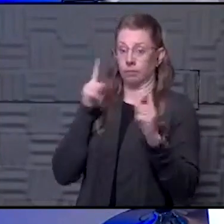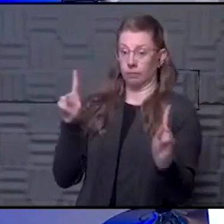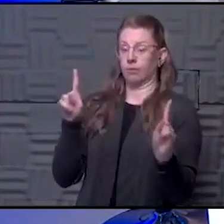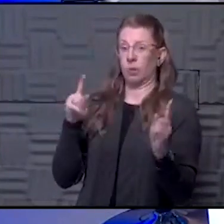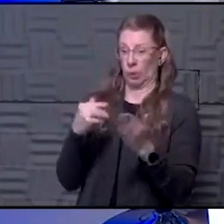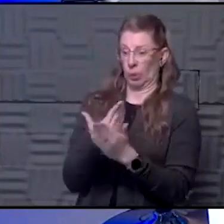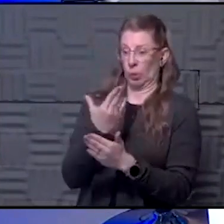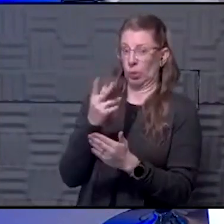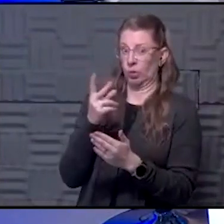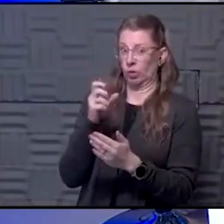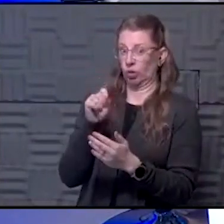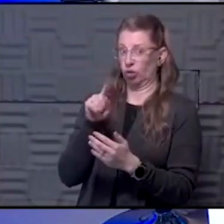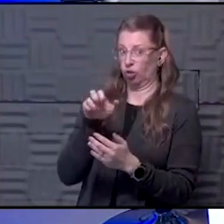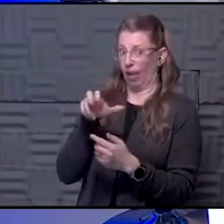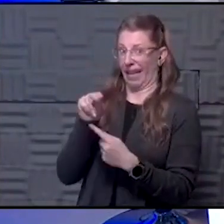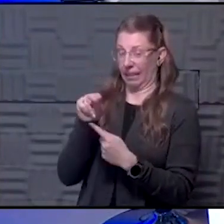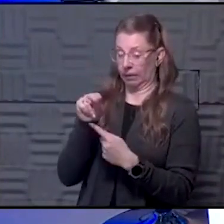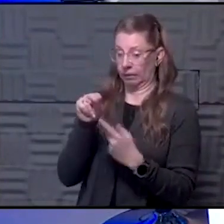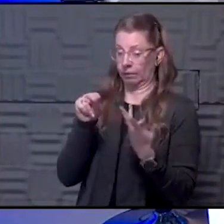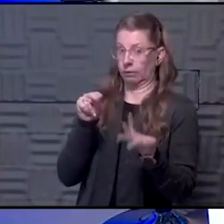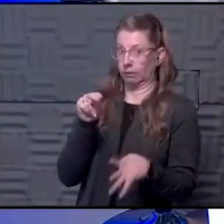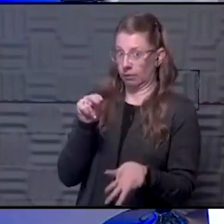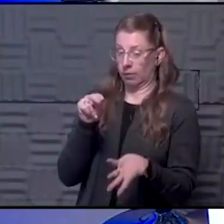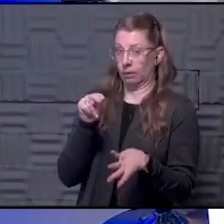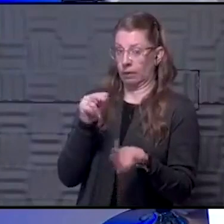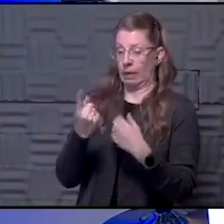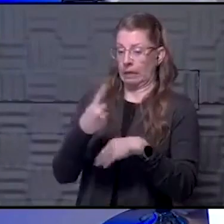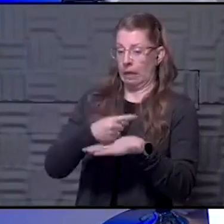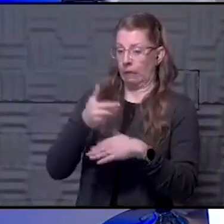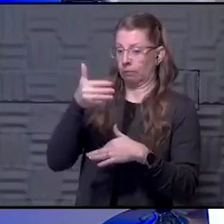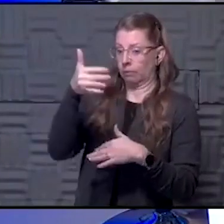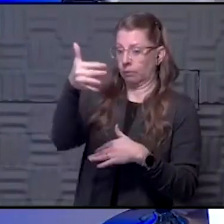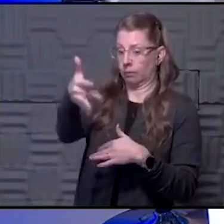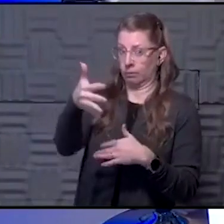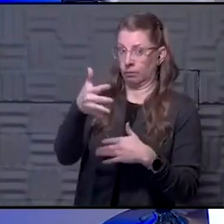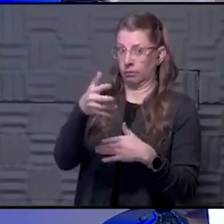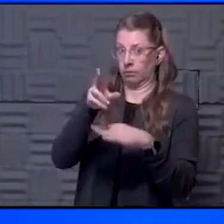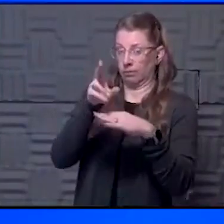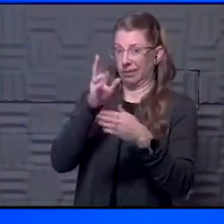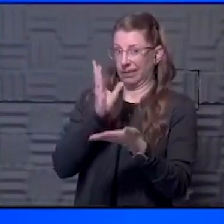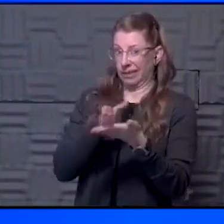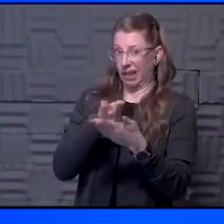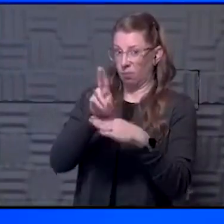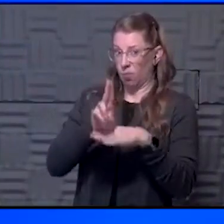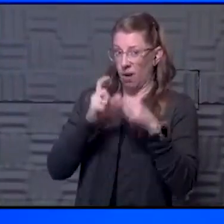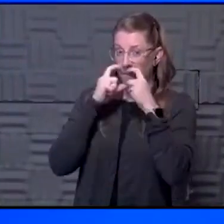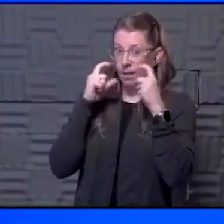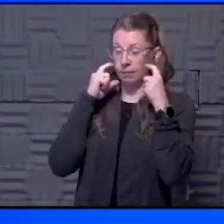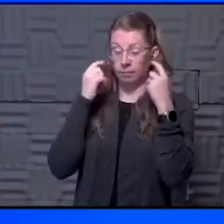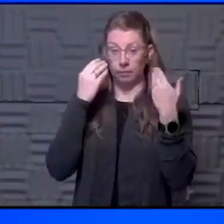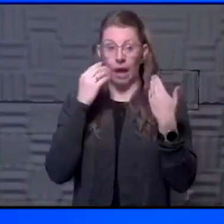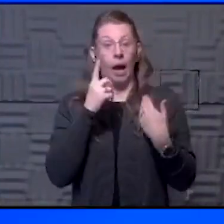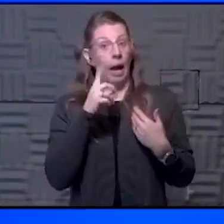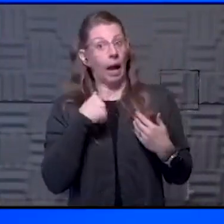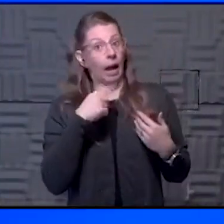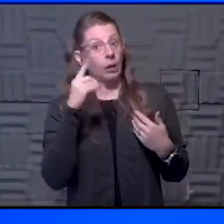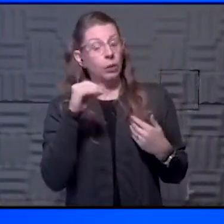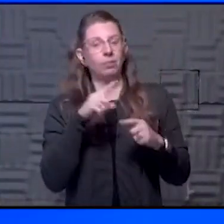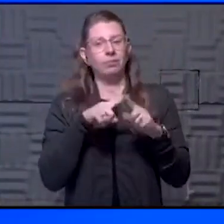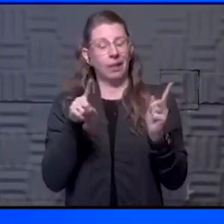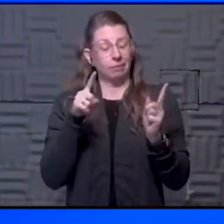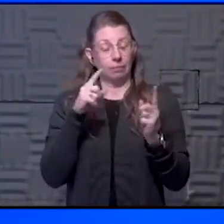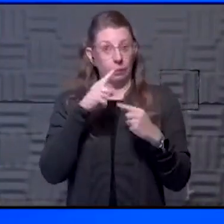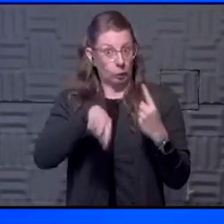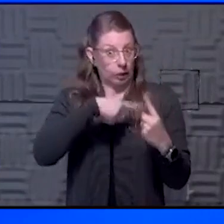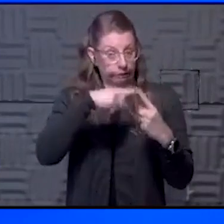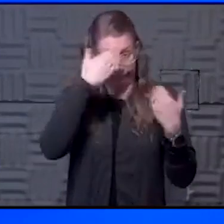that are out there, do you see a day when we can stop wearing masks so much? I do. I don't know when that will be. I don't think it's going